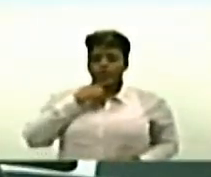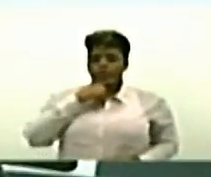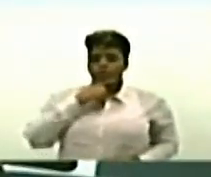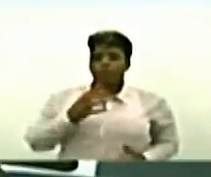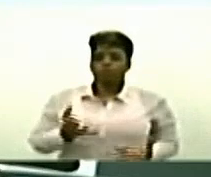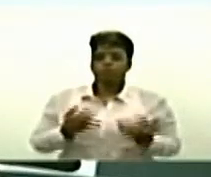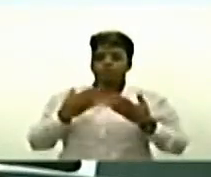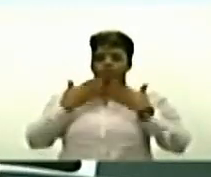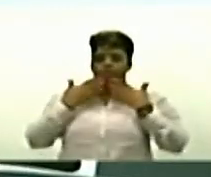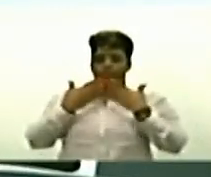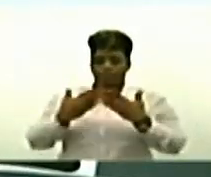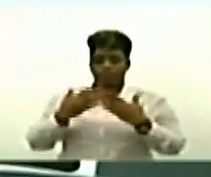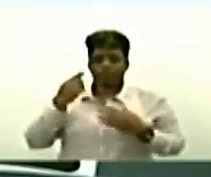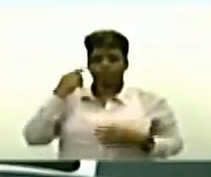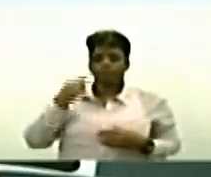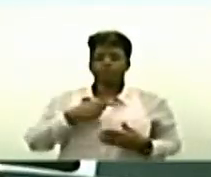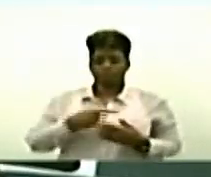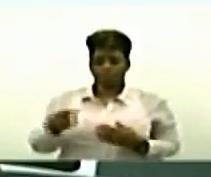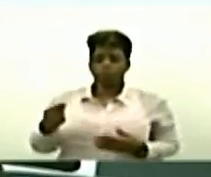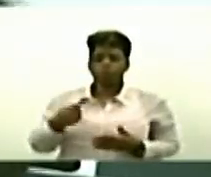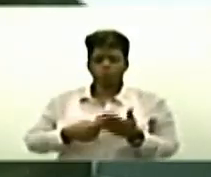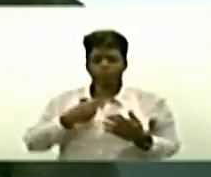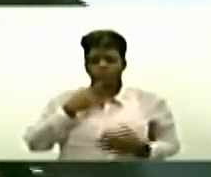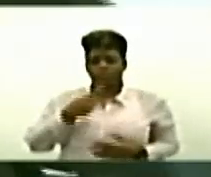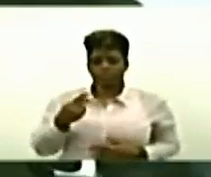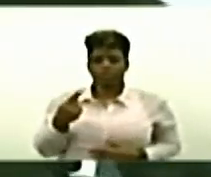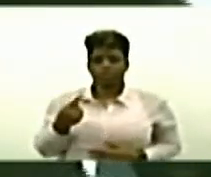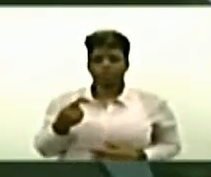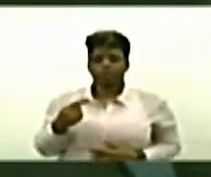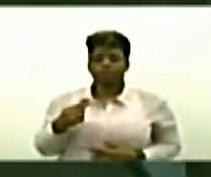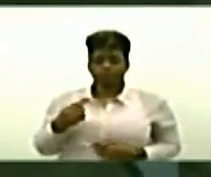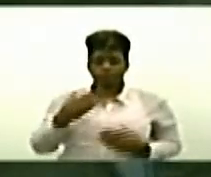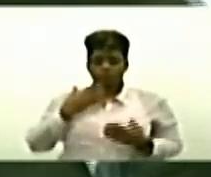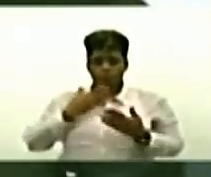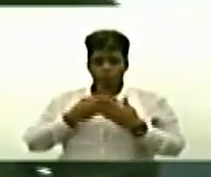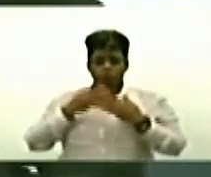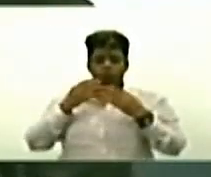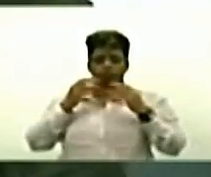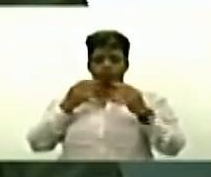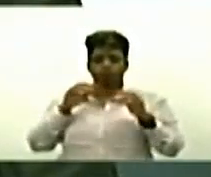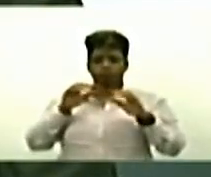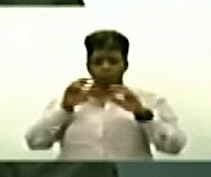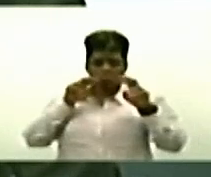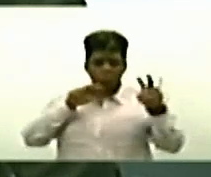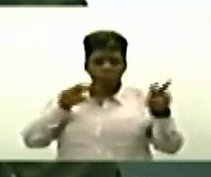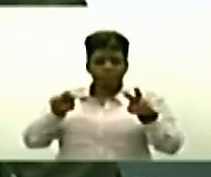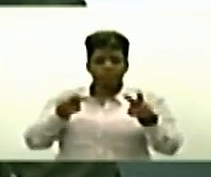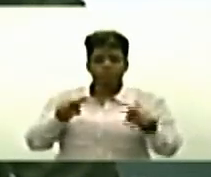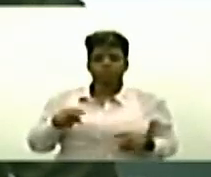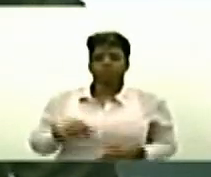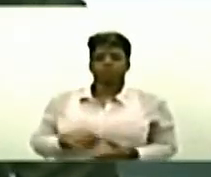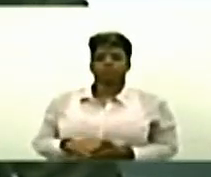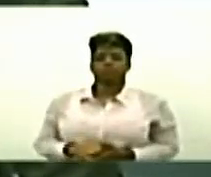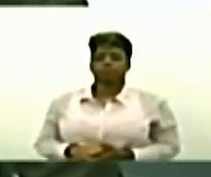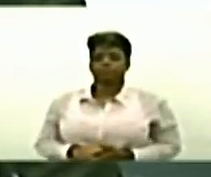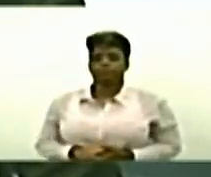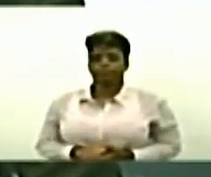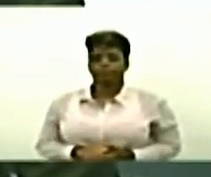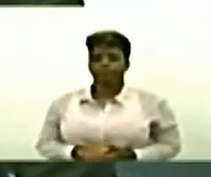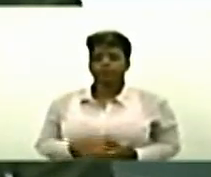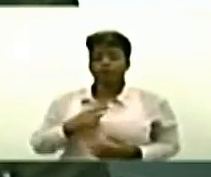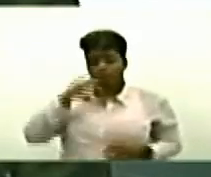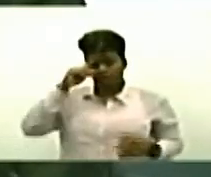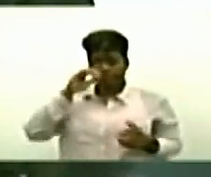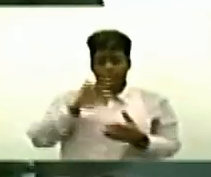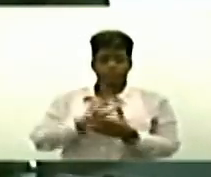thank you for those comments and critical observations, and they are quite on point, Mr. President. I believe